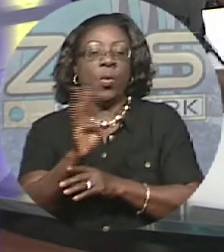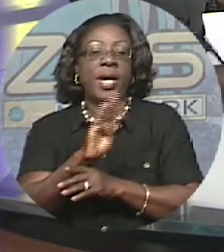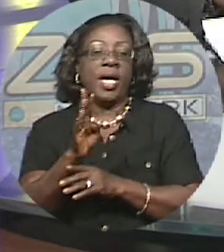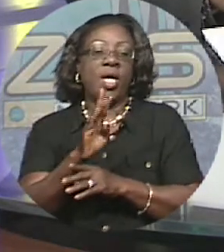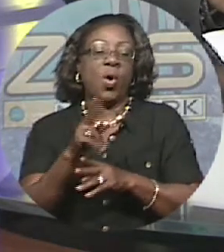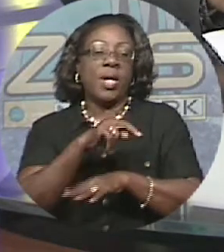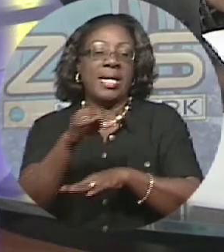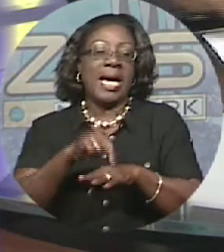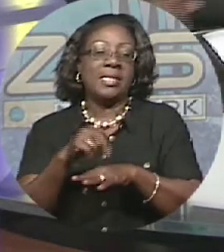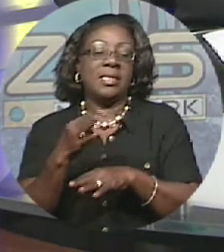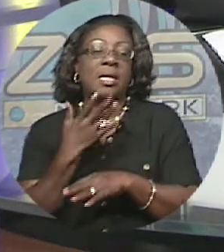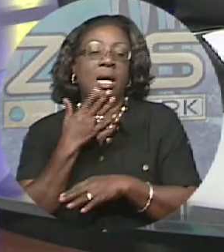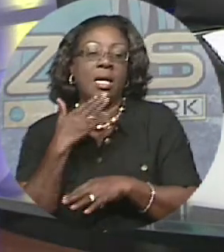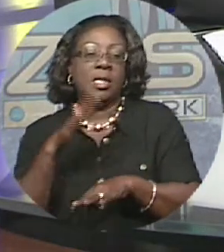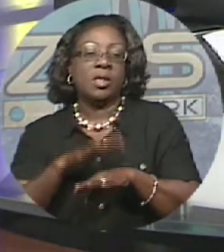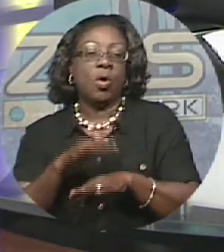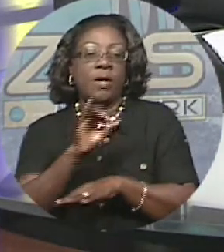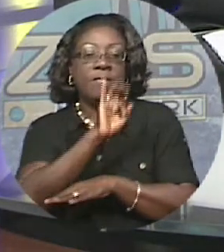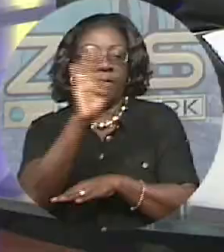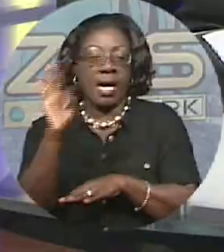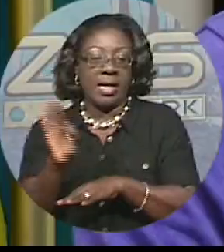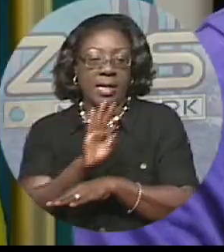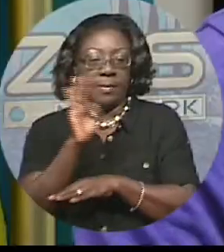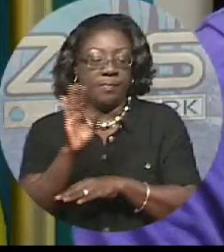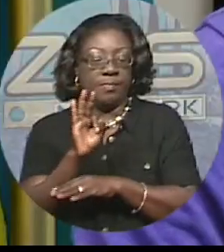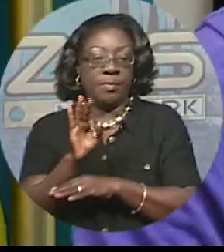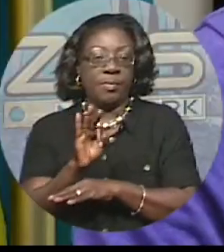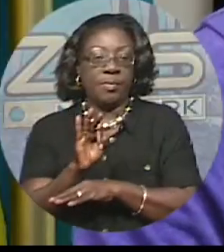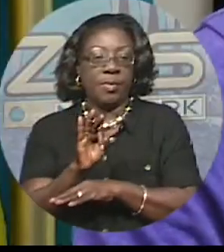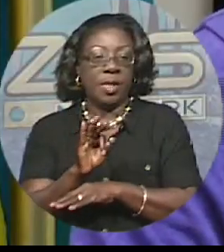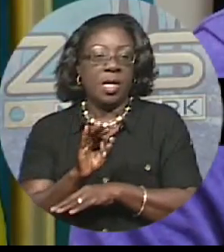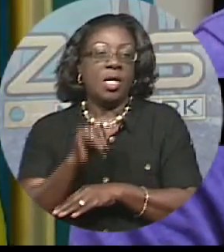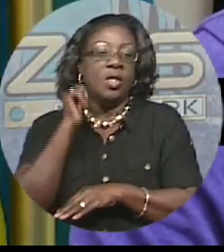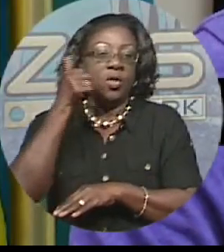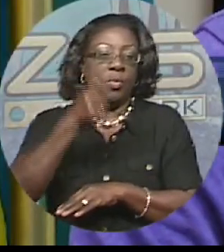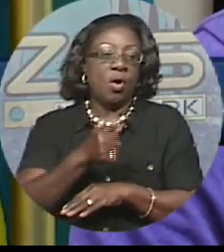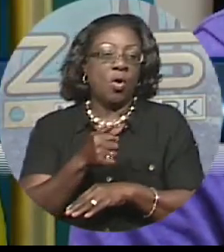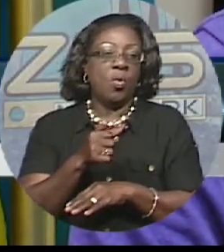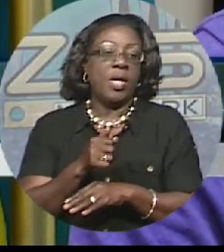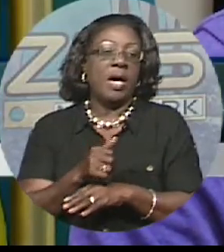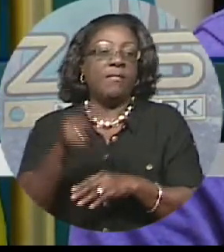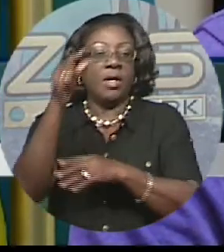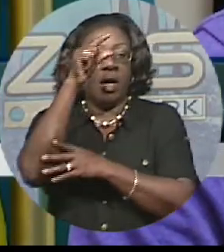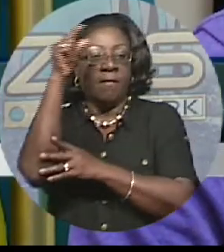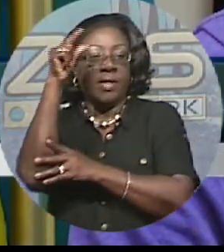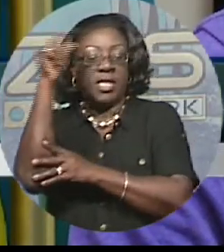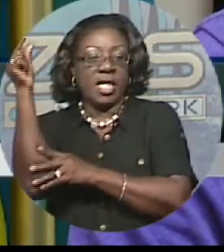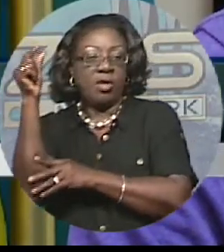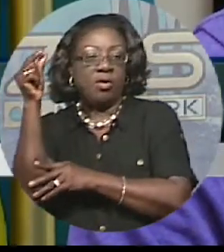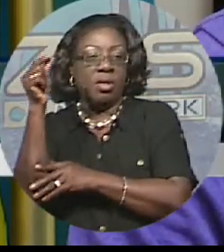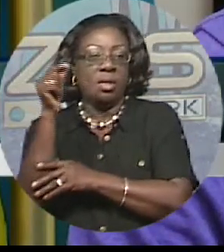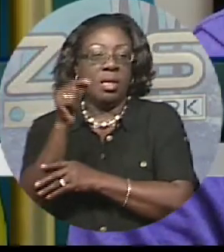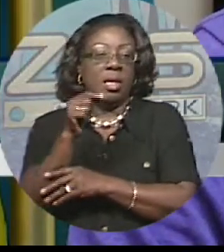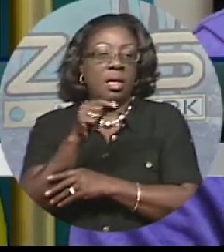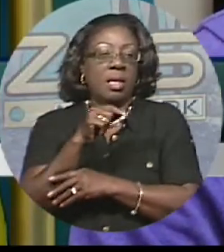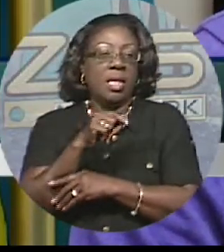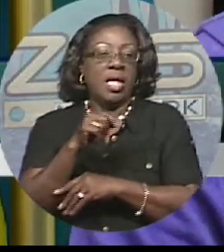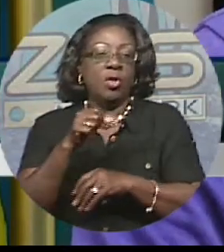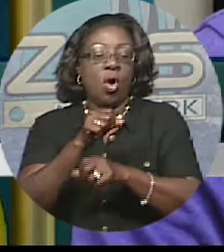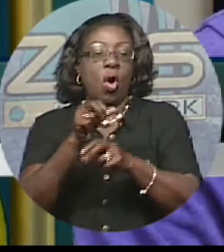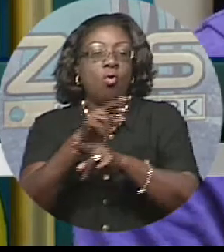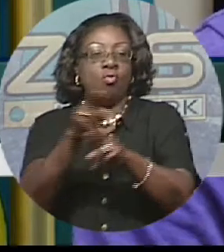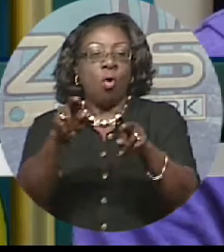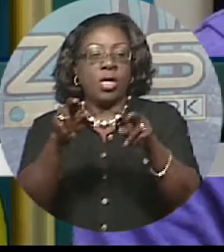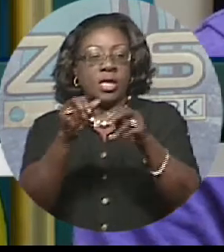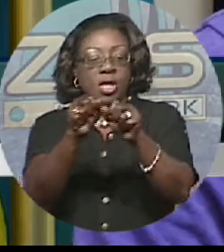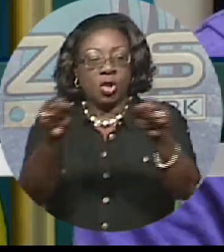which is tomorrow. Hopefully a lot of people turn out tomorrow. We have the Governor General and other dignitaries down in Rawson Square. There's a